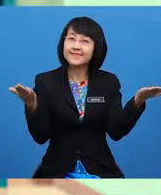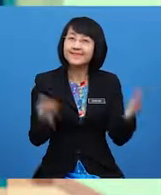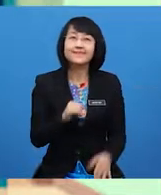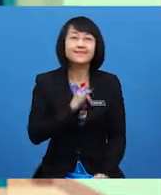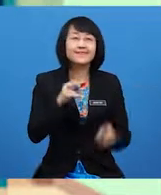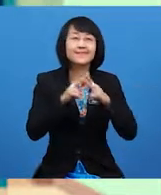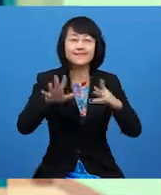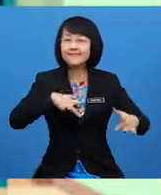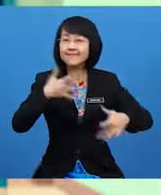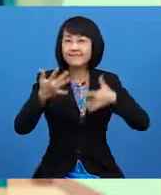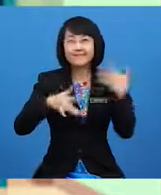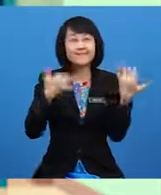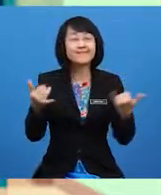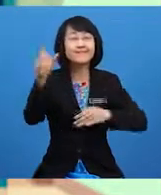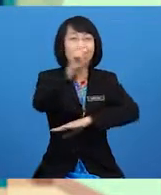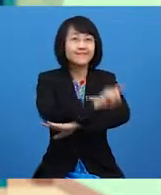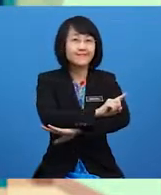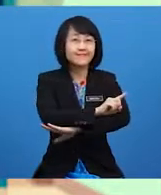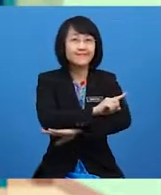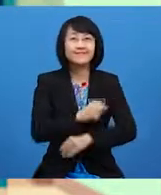I'm very excited today.